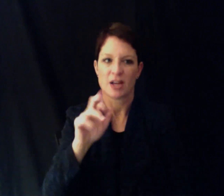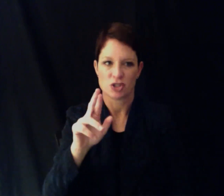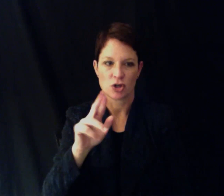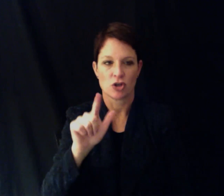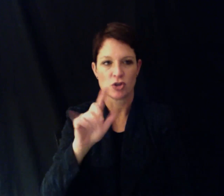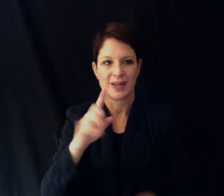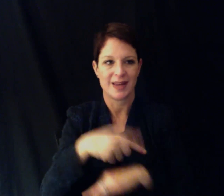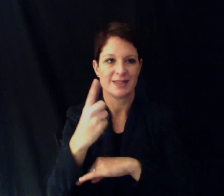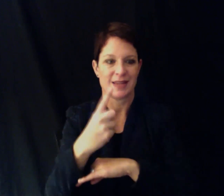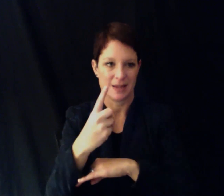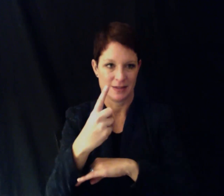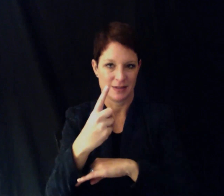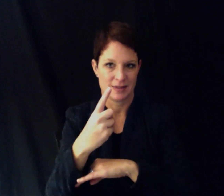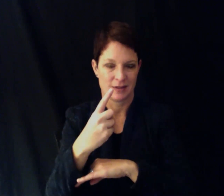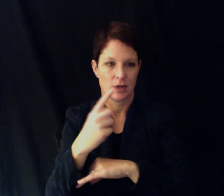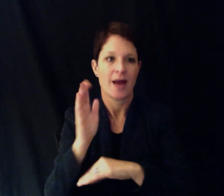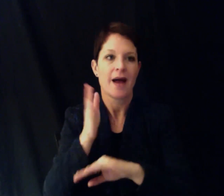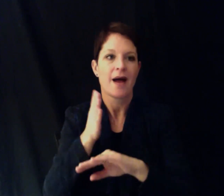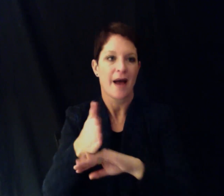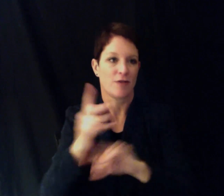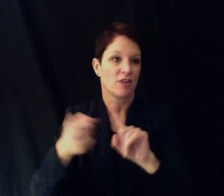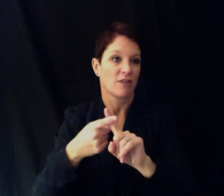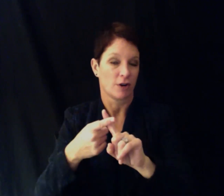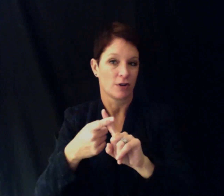28 days after their original